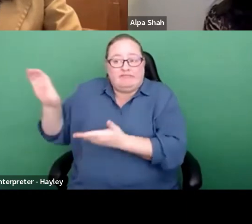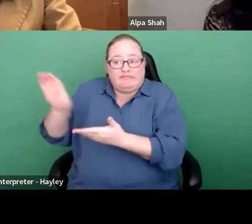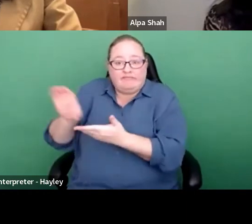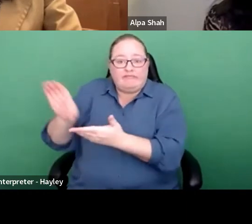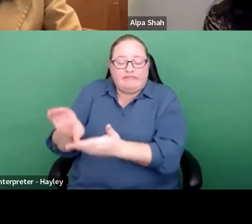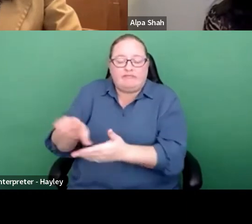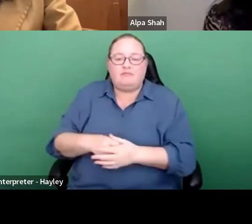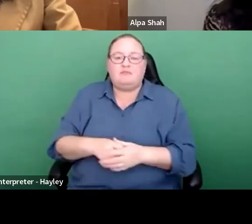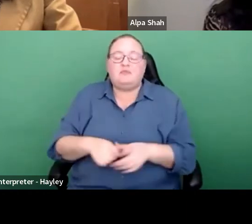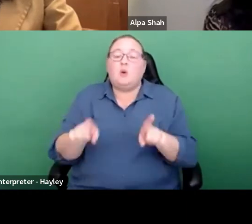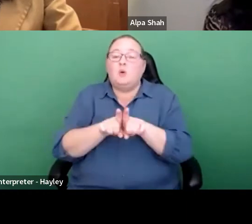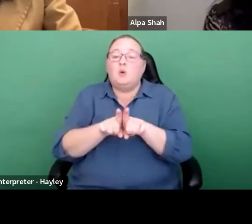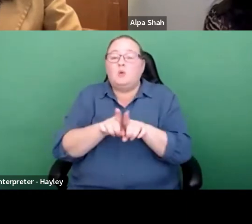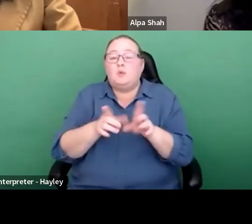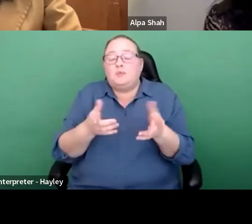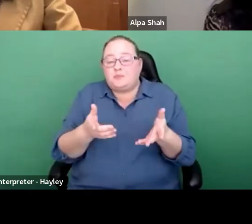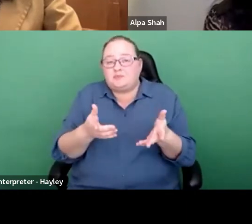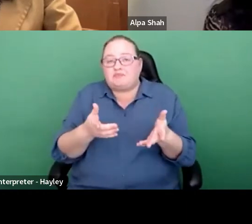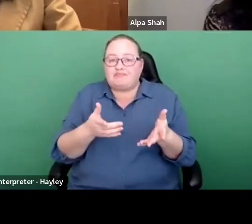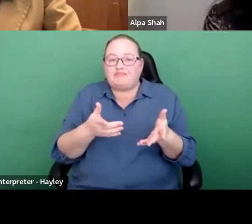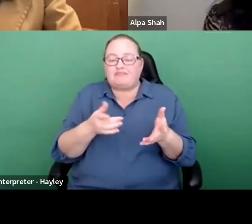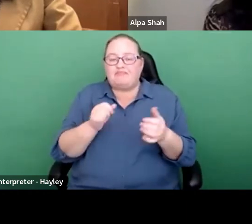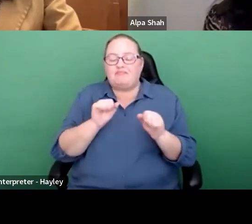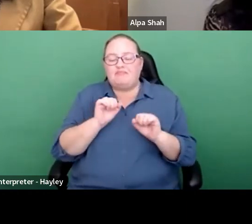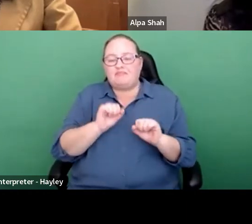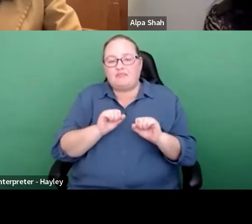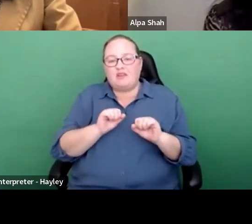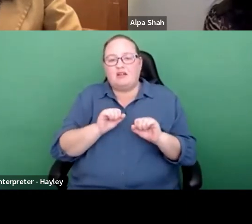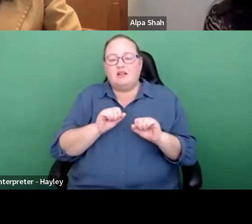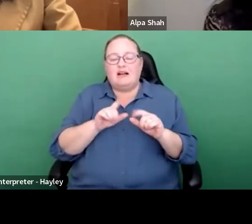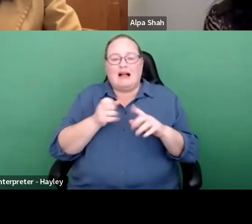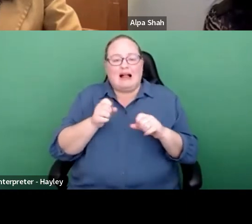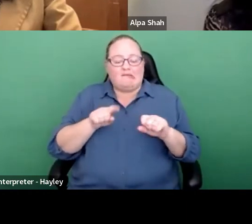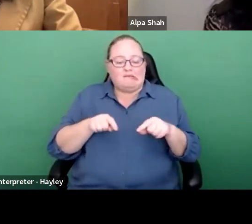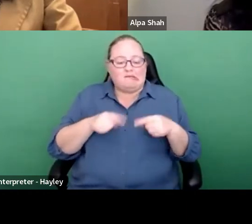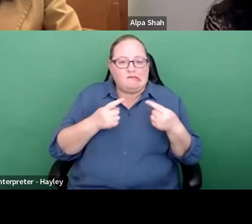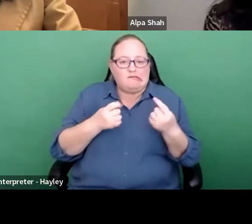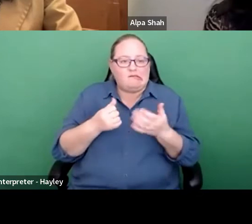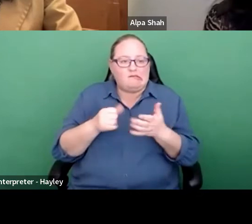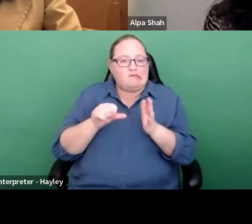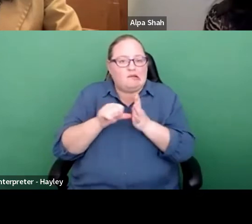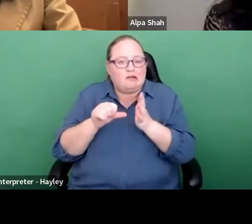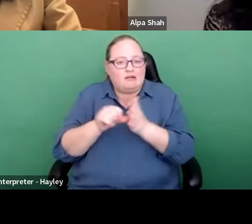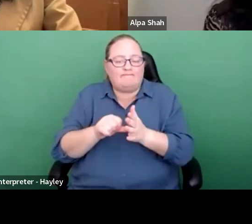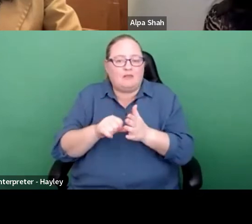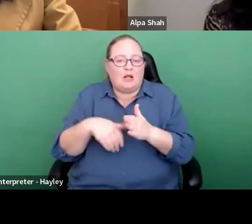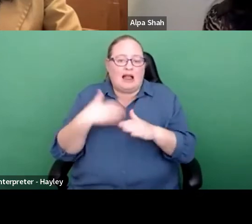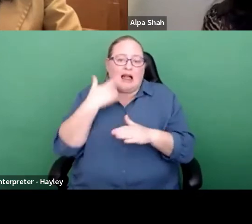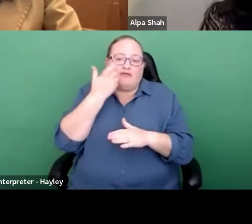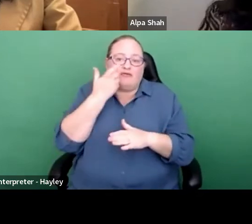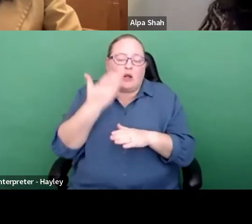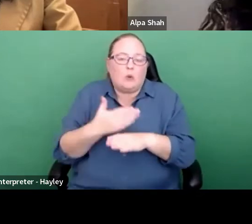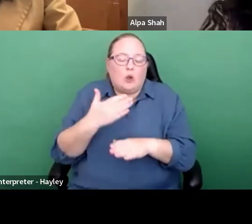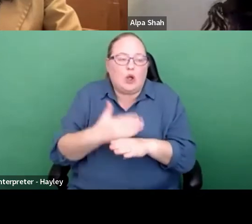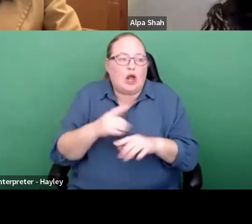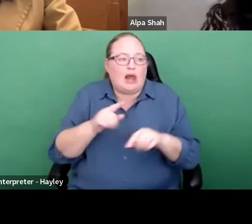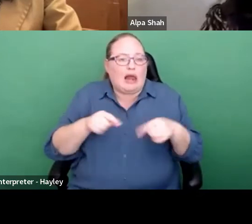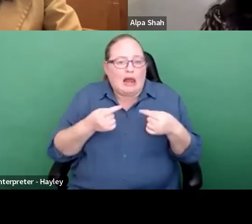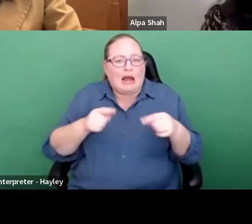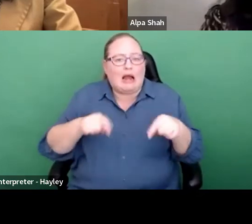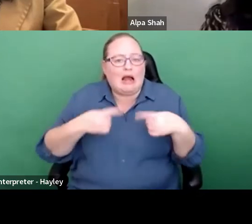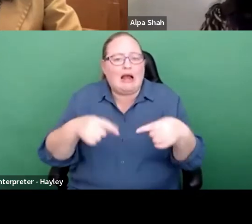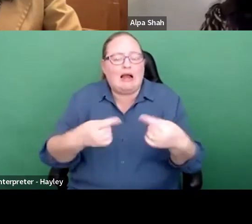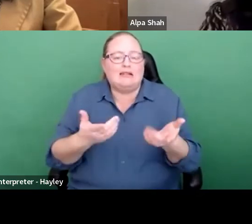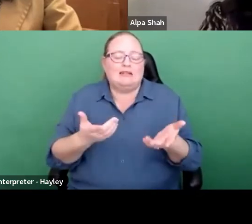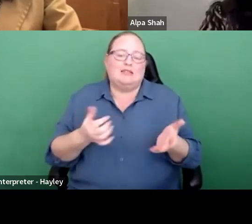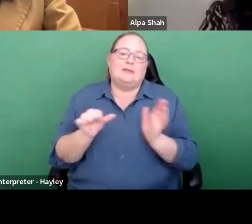of confronting the contradictions and paradoxes of their everyday work. So in this context, to end on a slightly